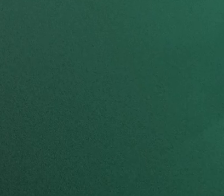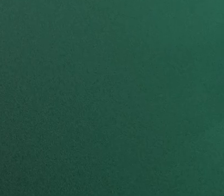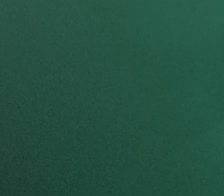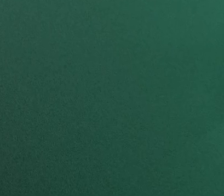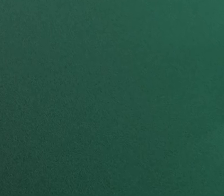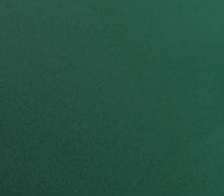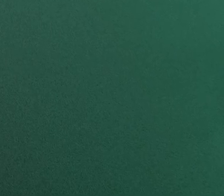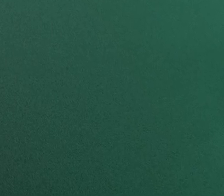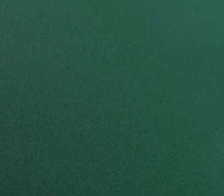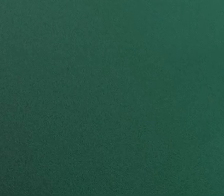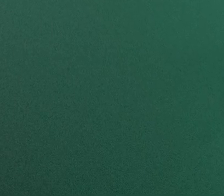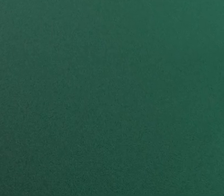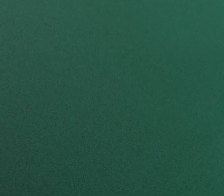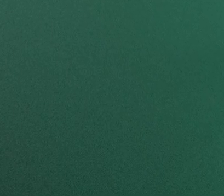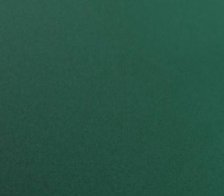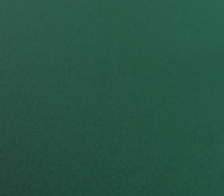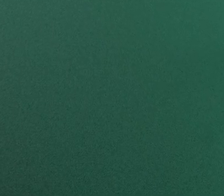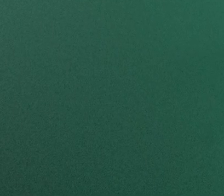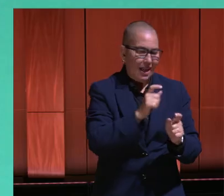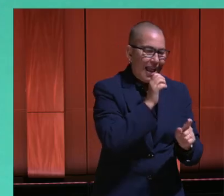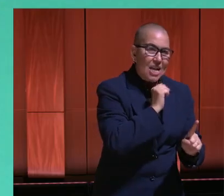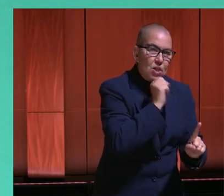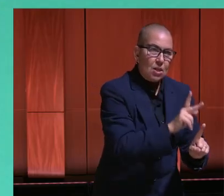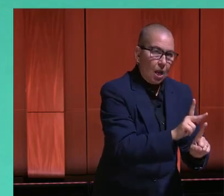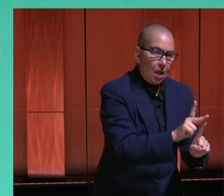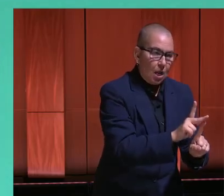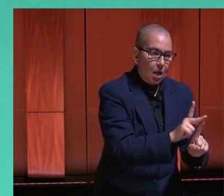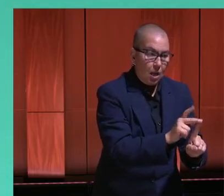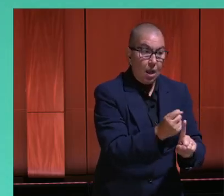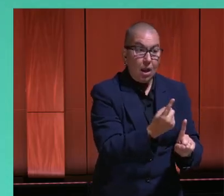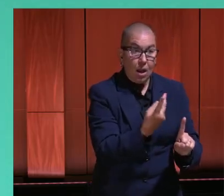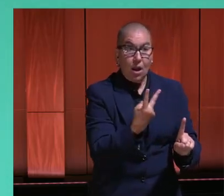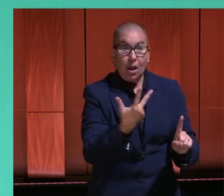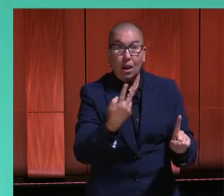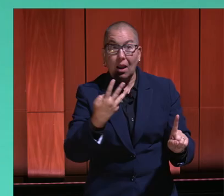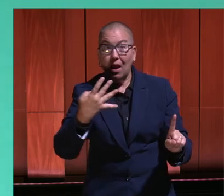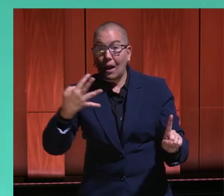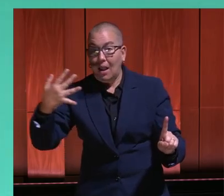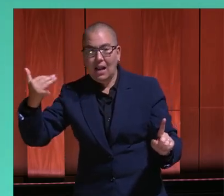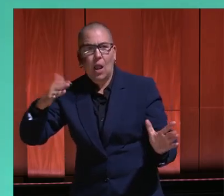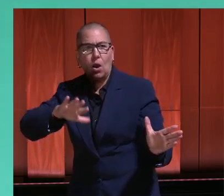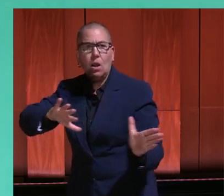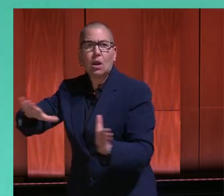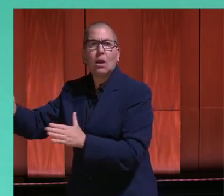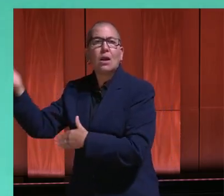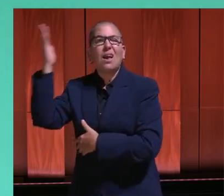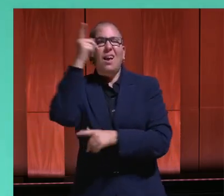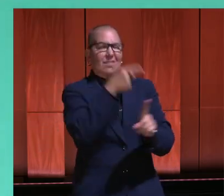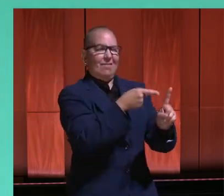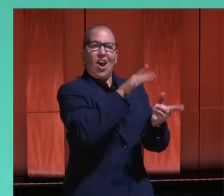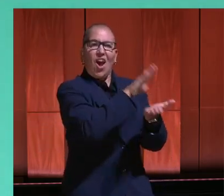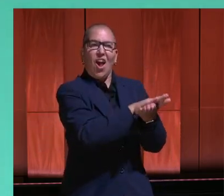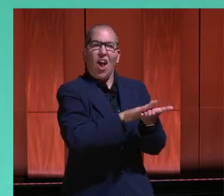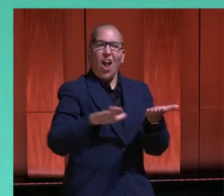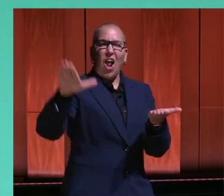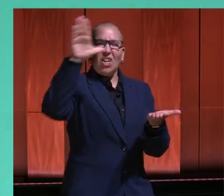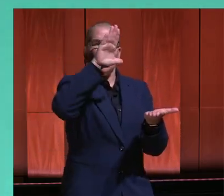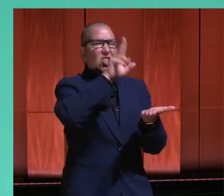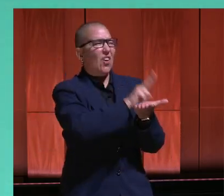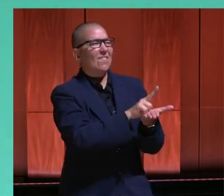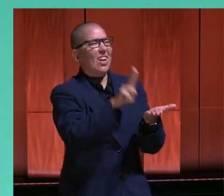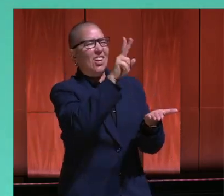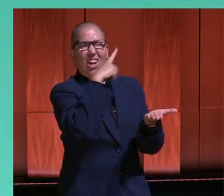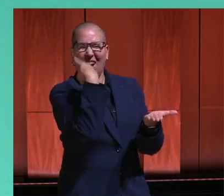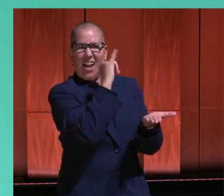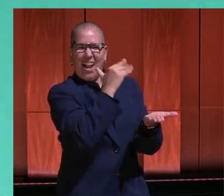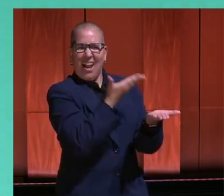So what does purposeful deployment look like in higher education? To tell us a little bit about their purposeful deployment,